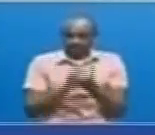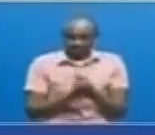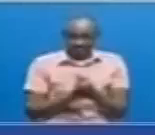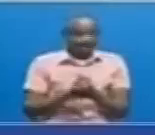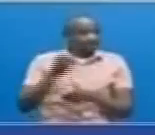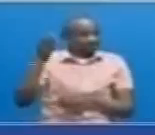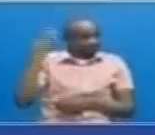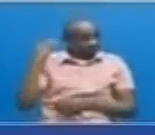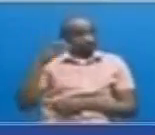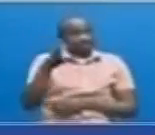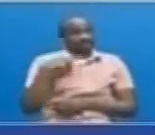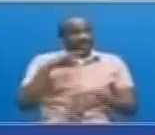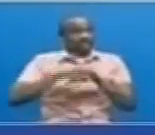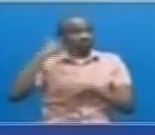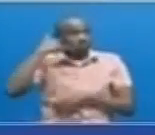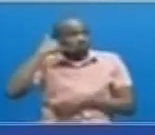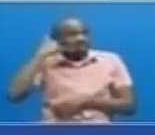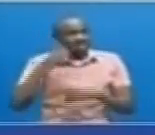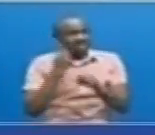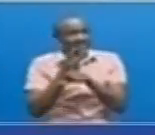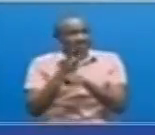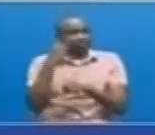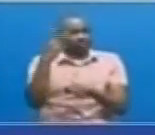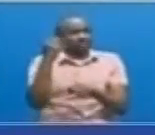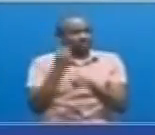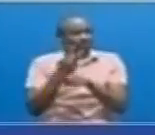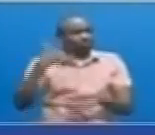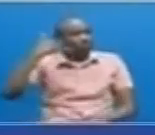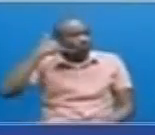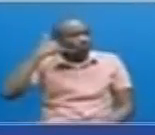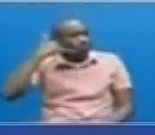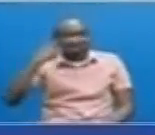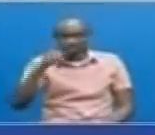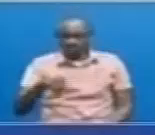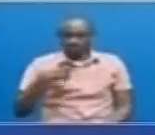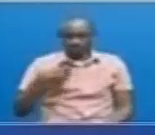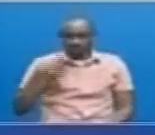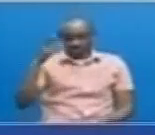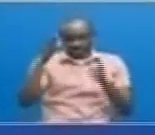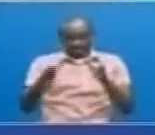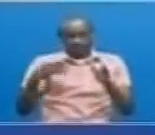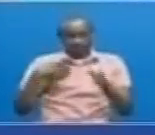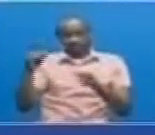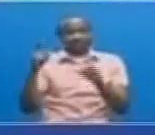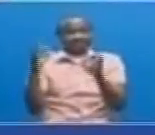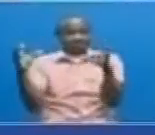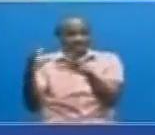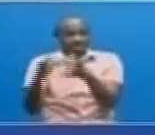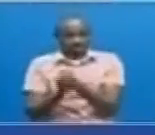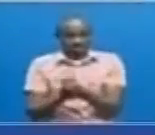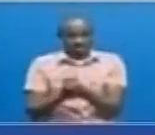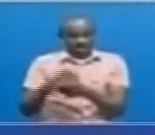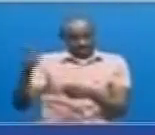phone call, and I'll end with this, in December 2012, and they said it was from the Tony Olumolu Foundation, and that I was